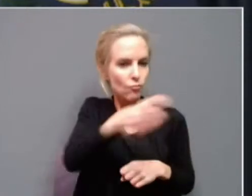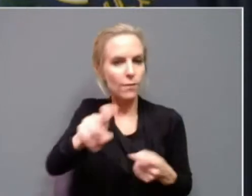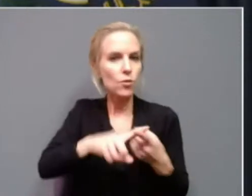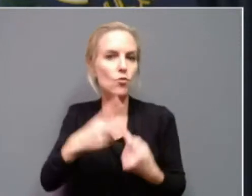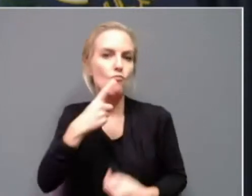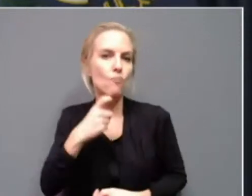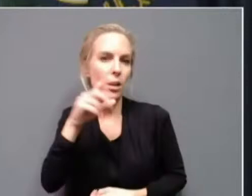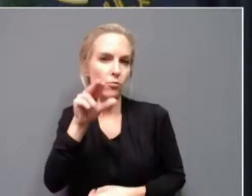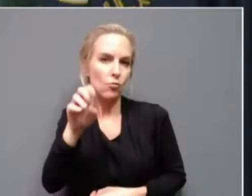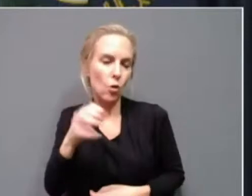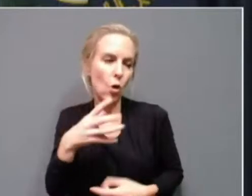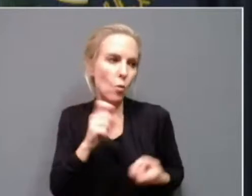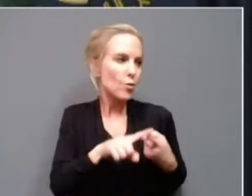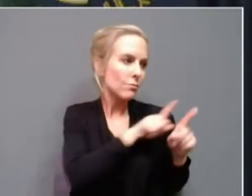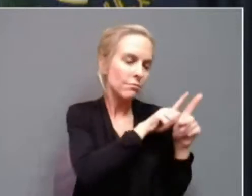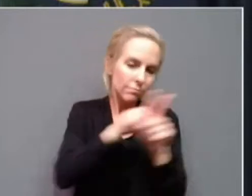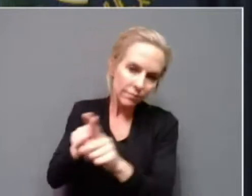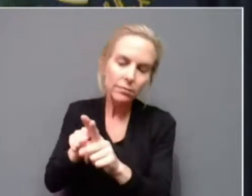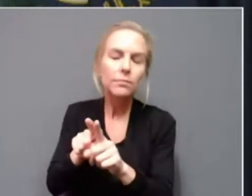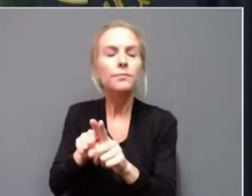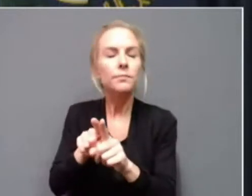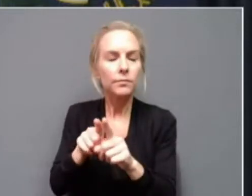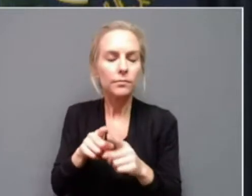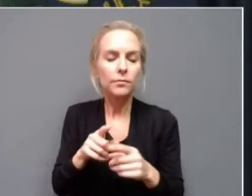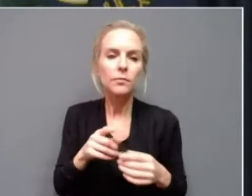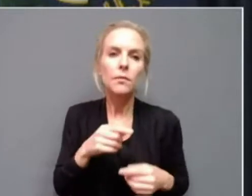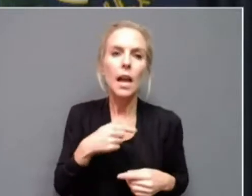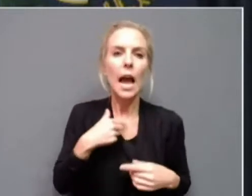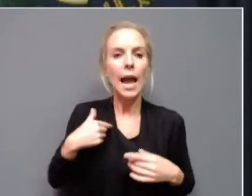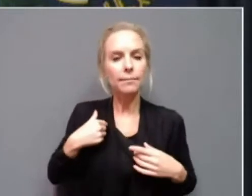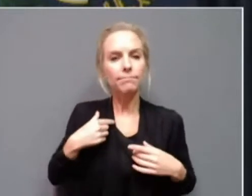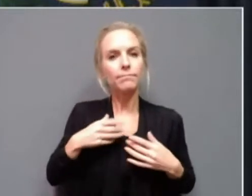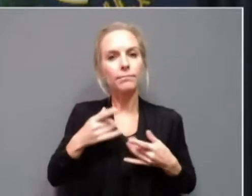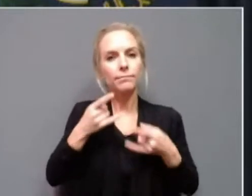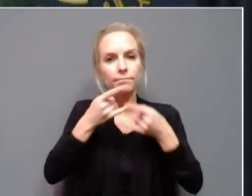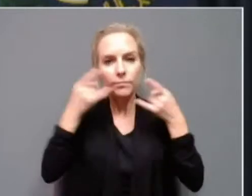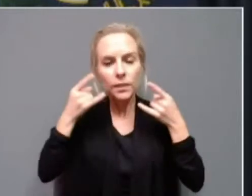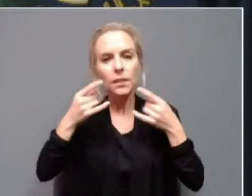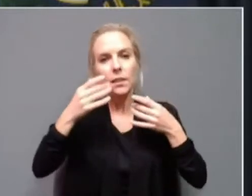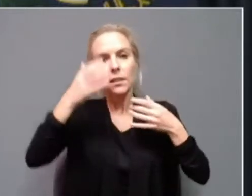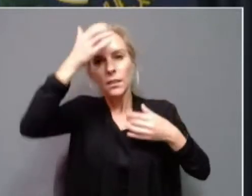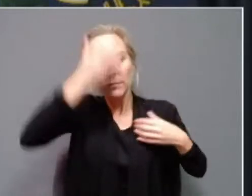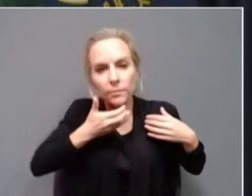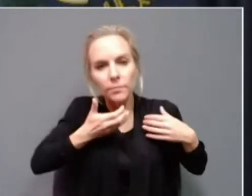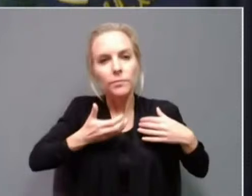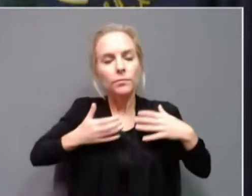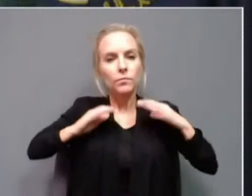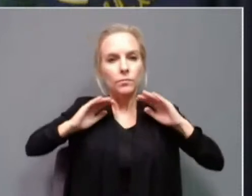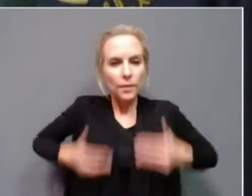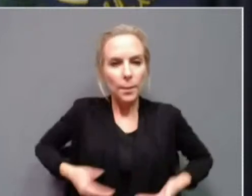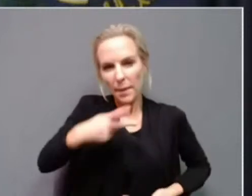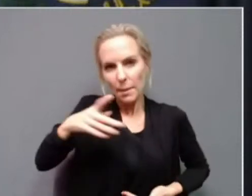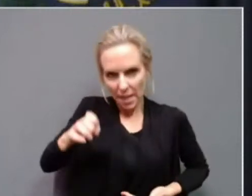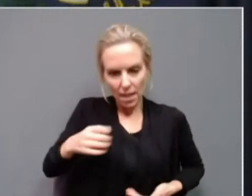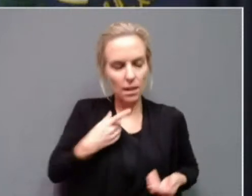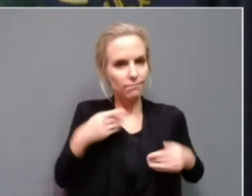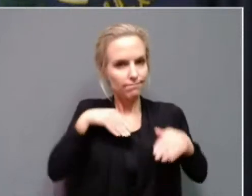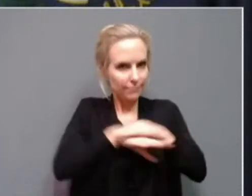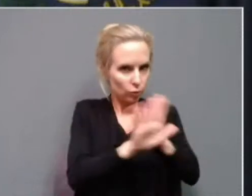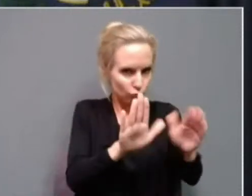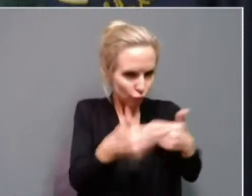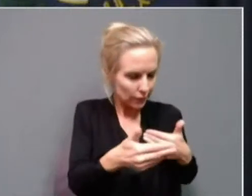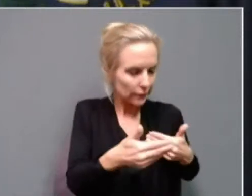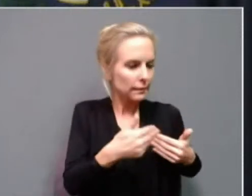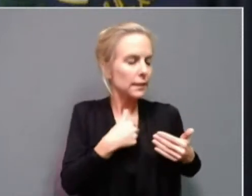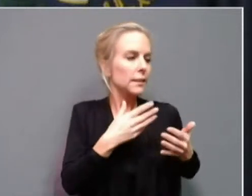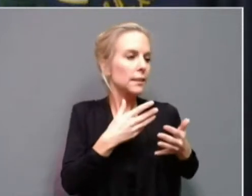him. So I went up, PPE'd up, and entered his room to tell him. And I told him, and initially the thing he was most